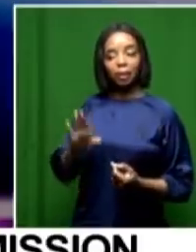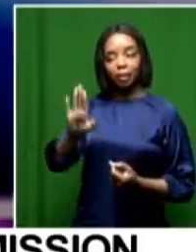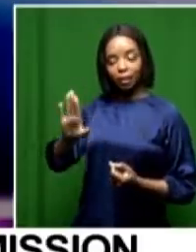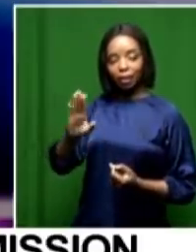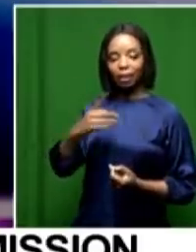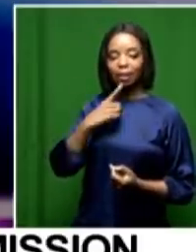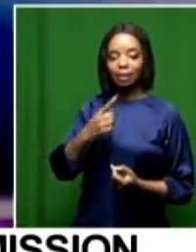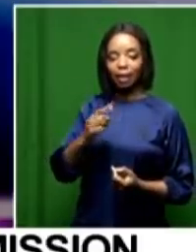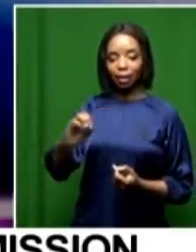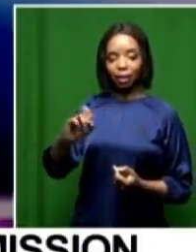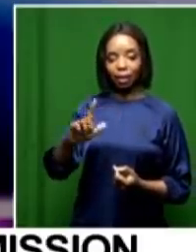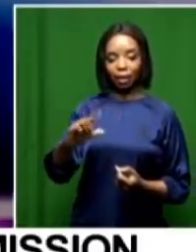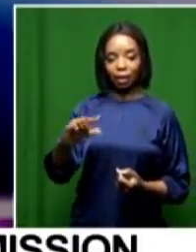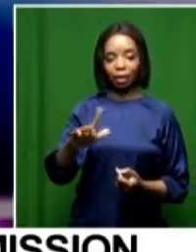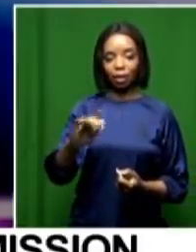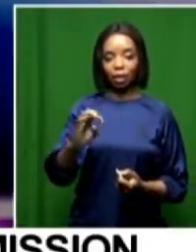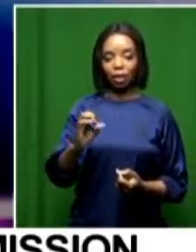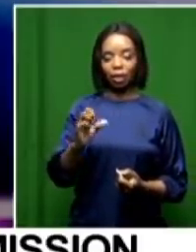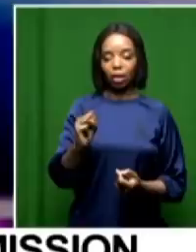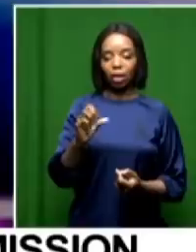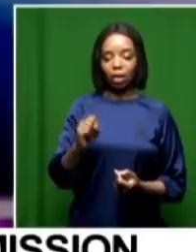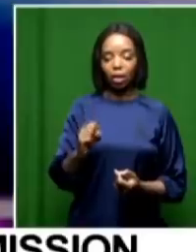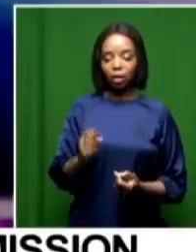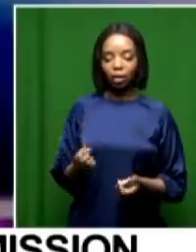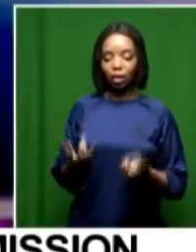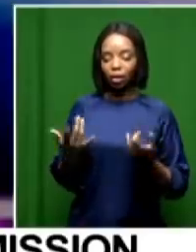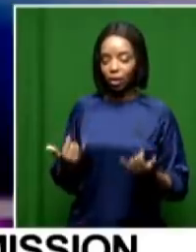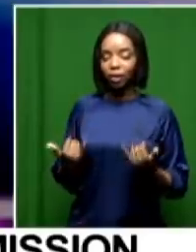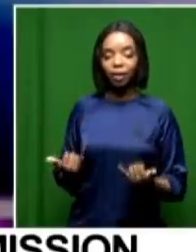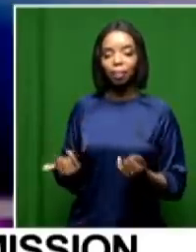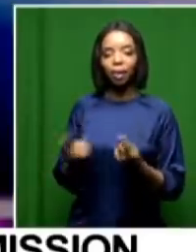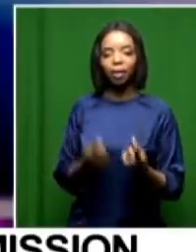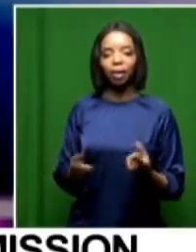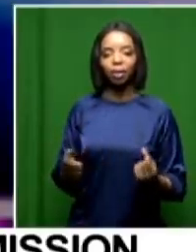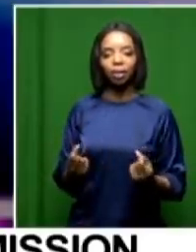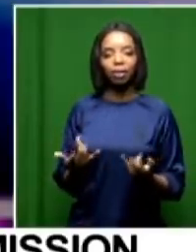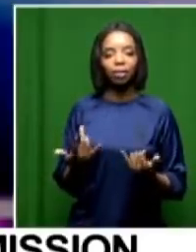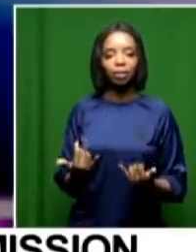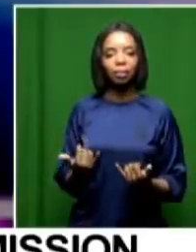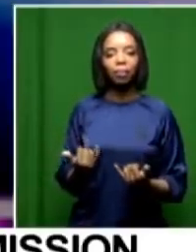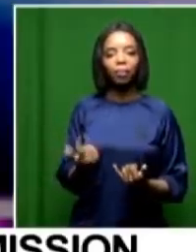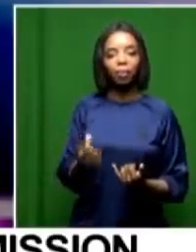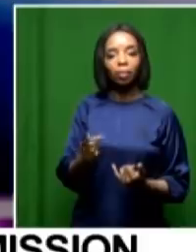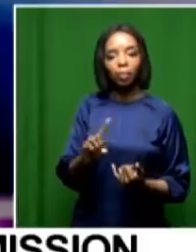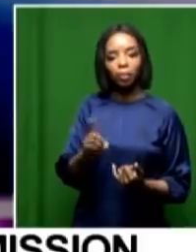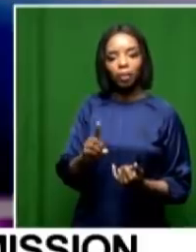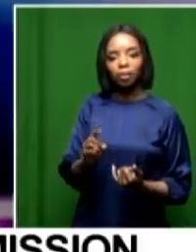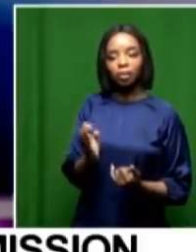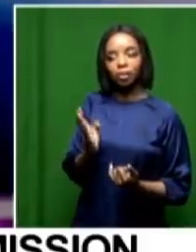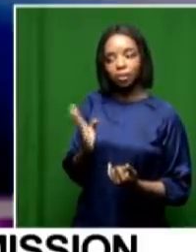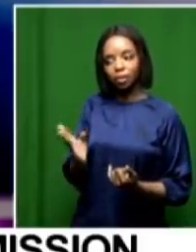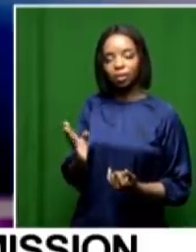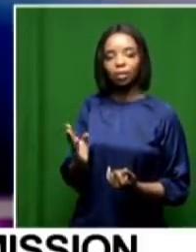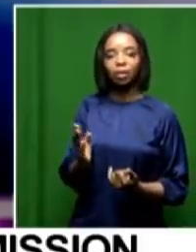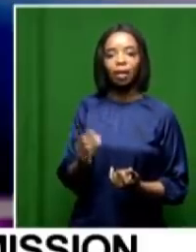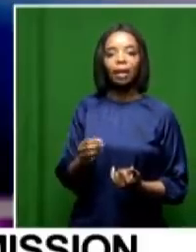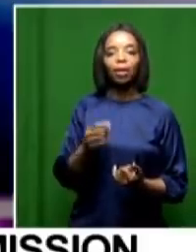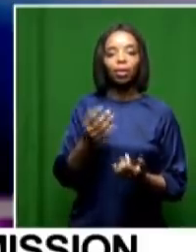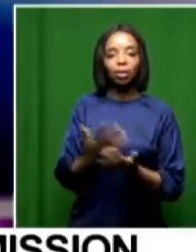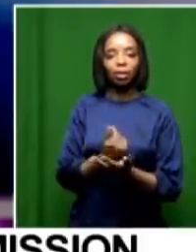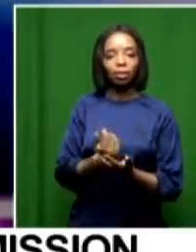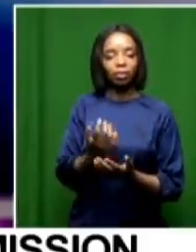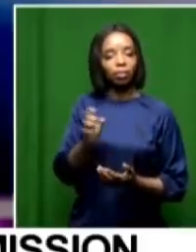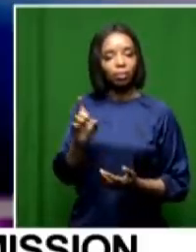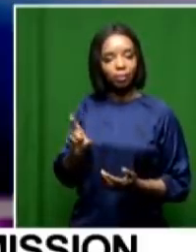this Glencore representative at an international level that we need more ammunition if we are to get the necessary political pressure to ensure that they get